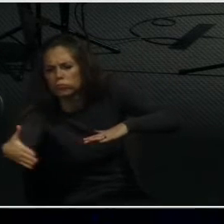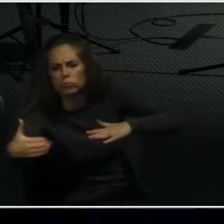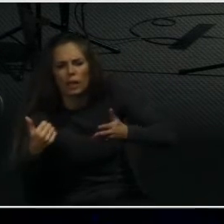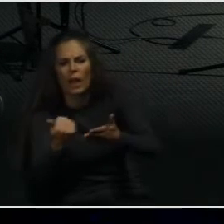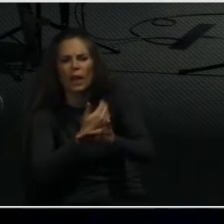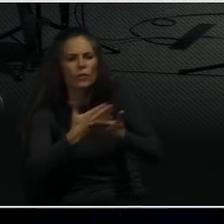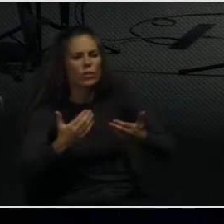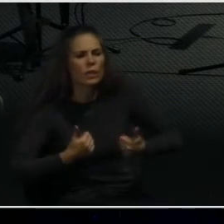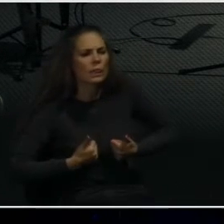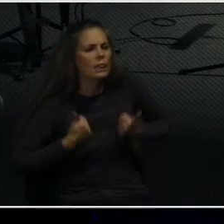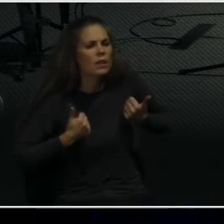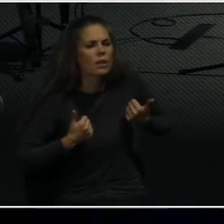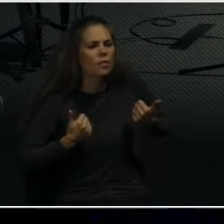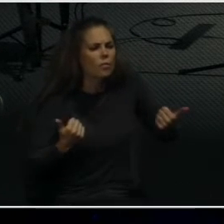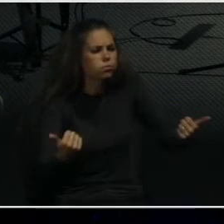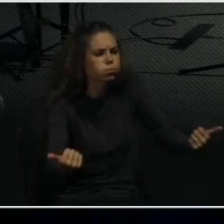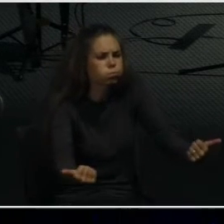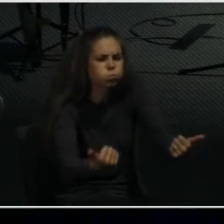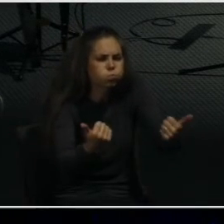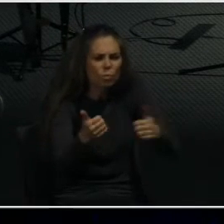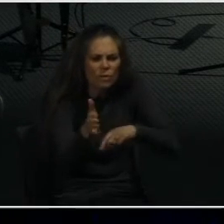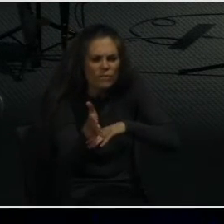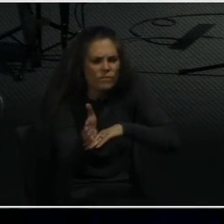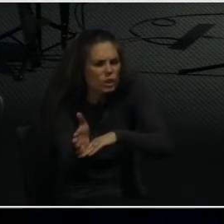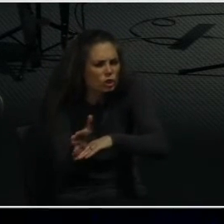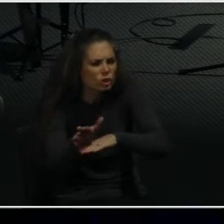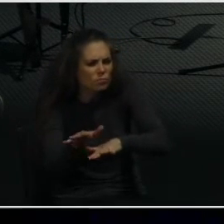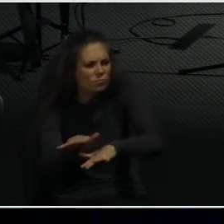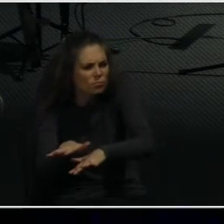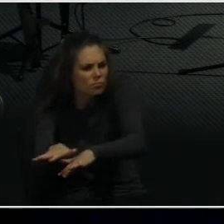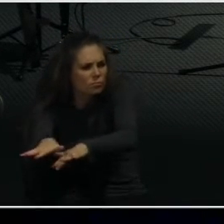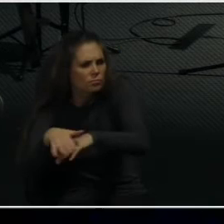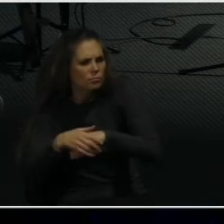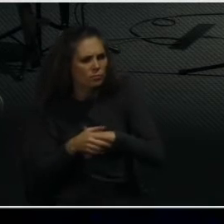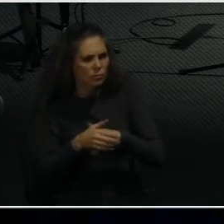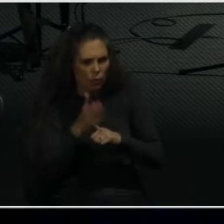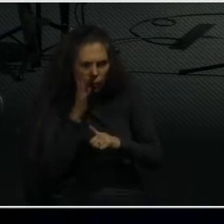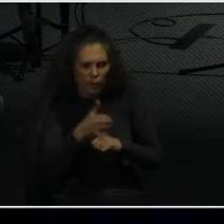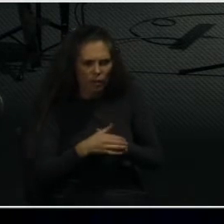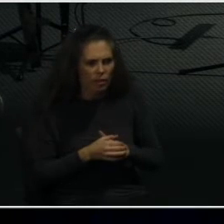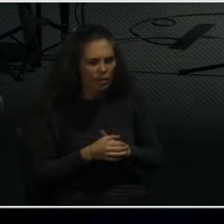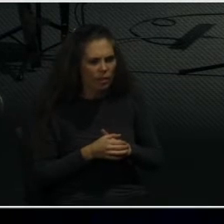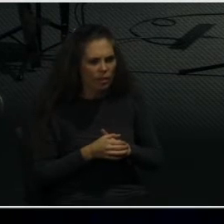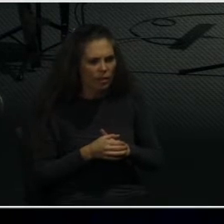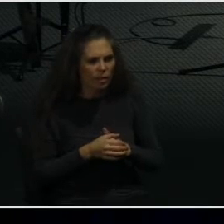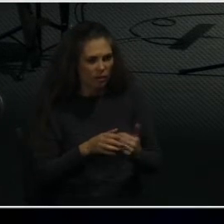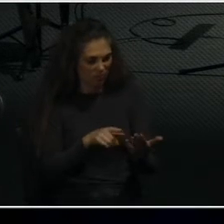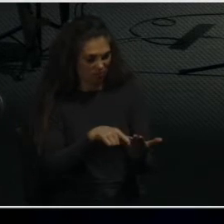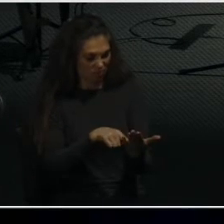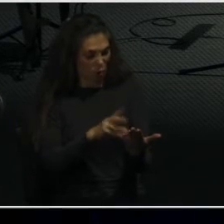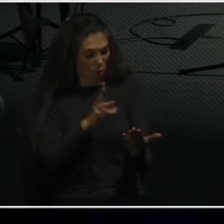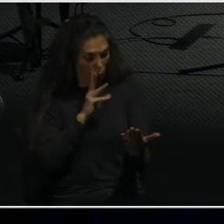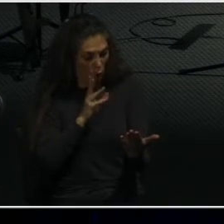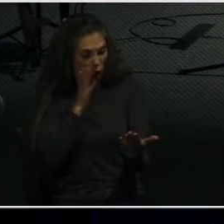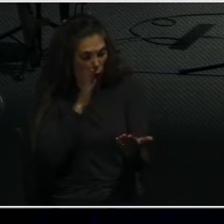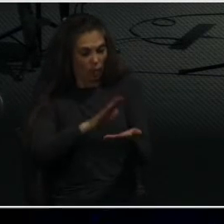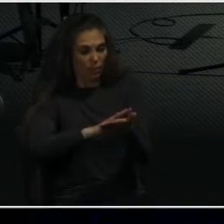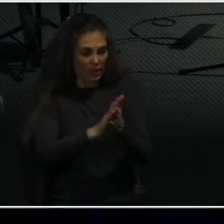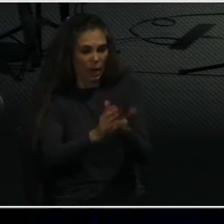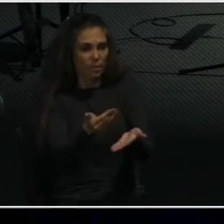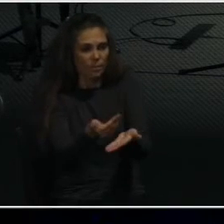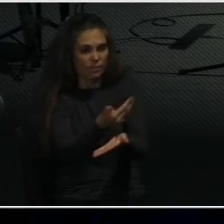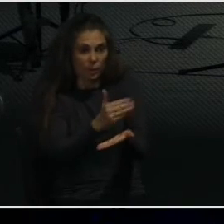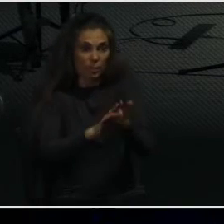very many fish. For this water from the temple goes there that the waters of the sea may become fresh or be